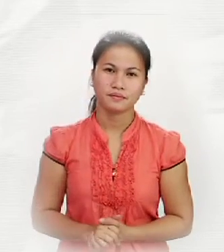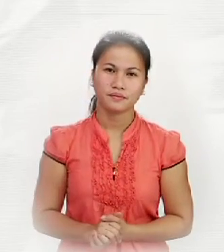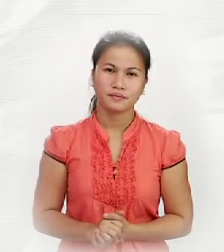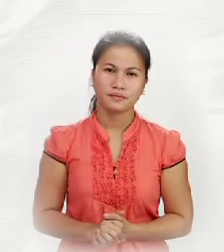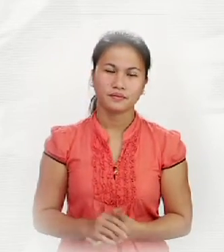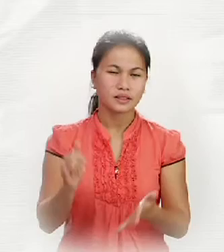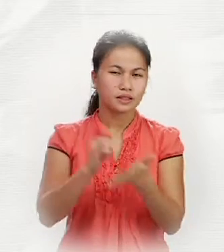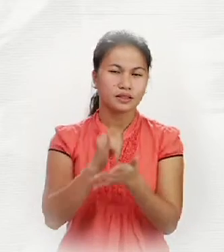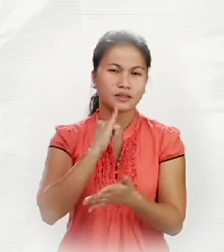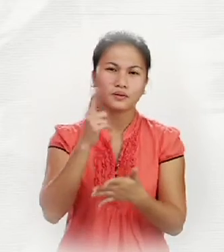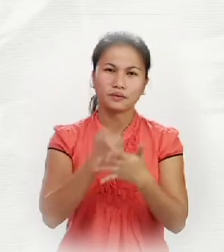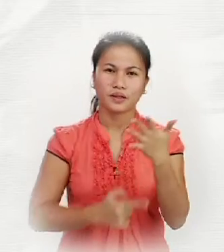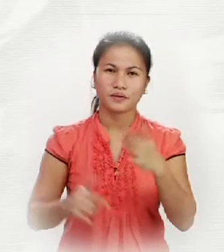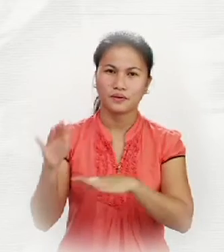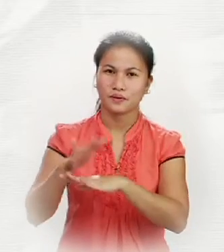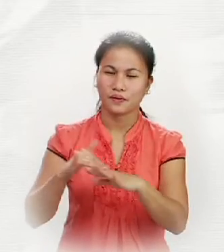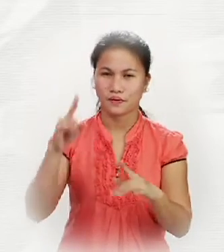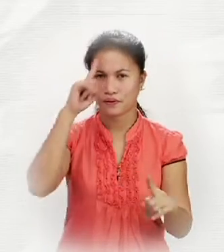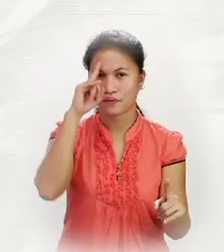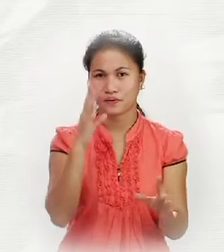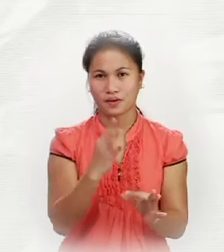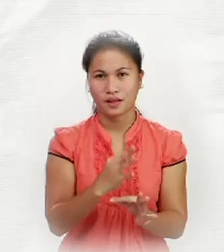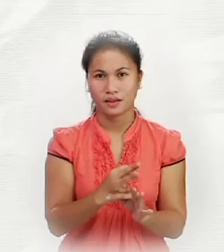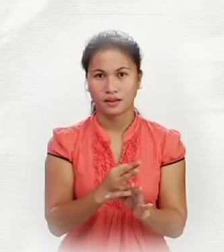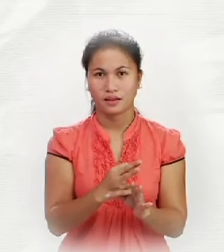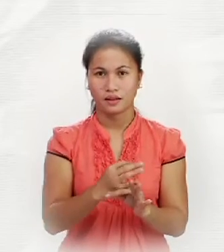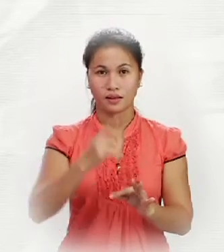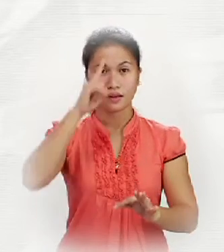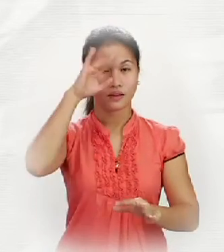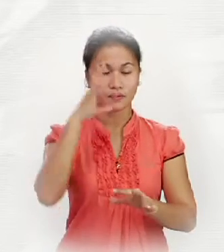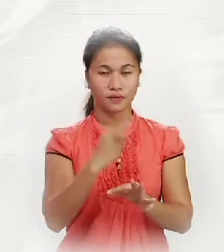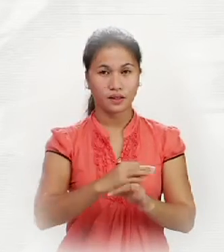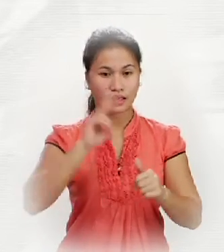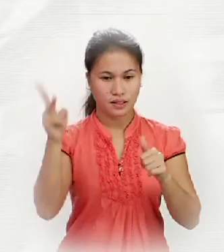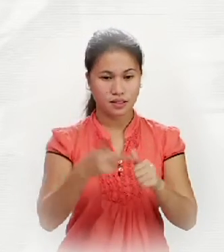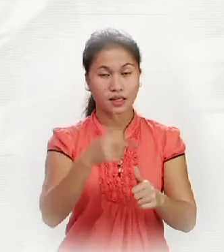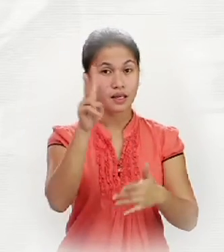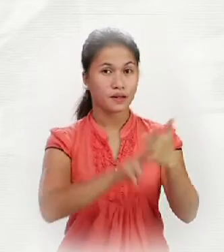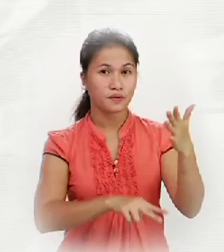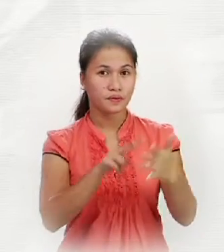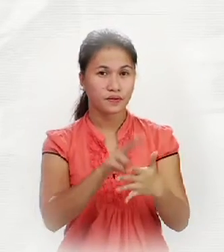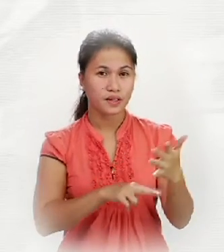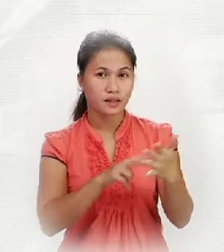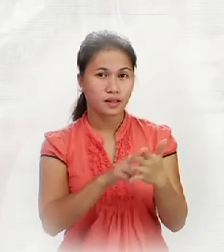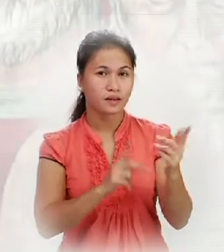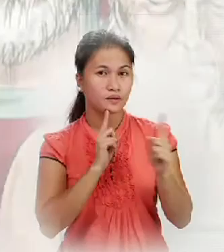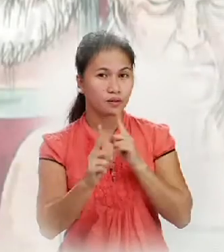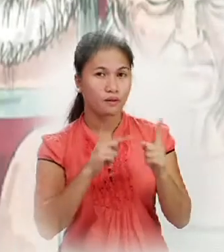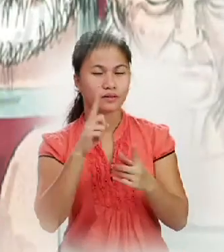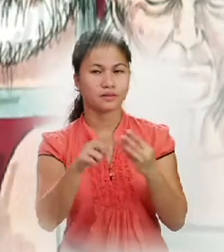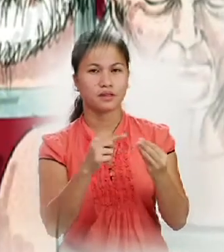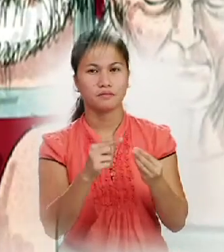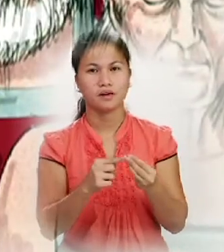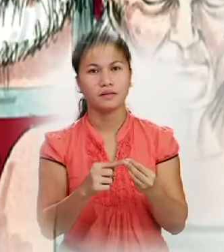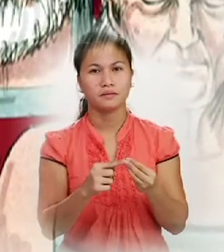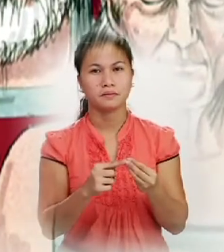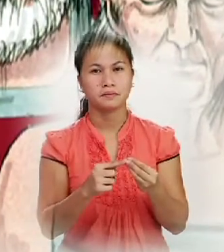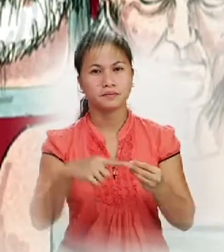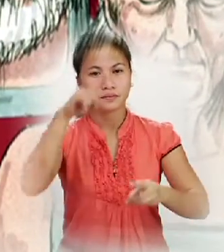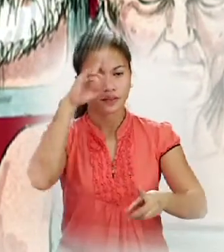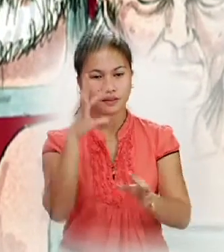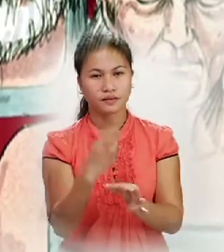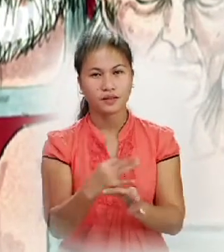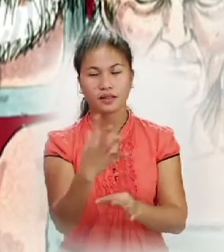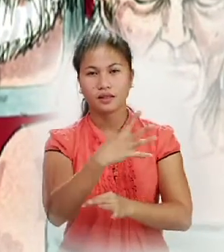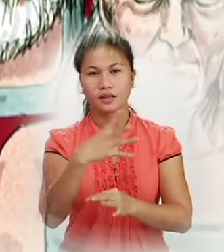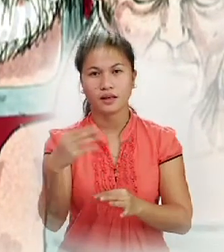This is what we call faith. The faith that the second reading talks about. The faith that Abraham and